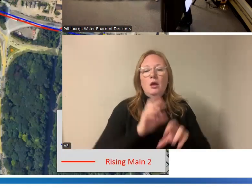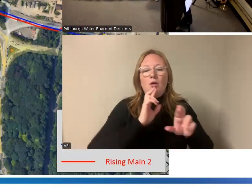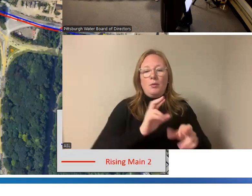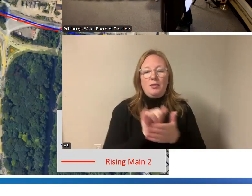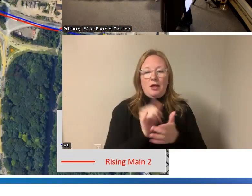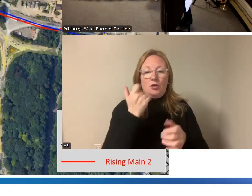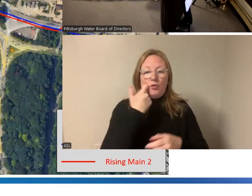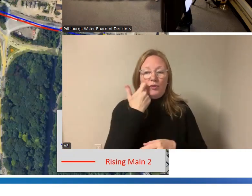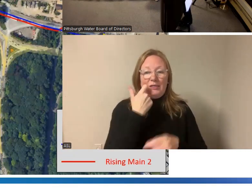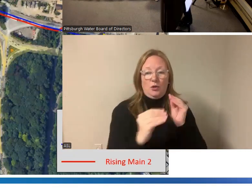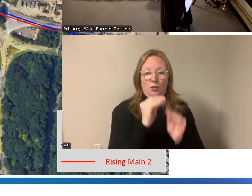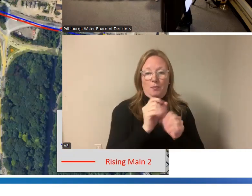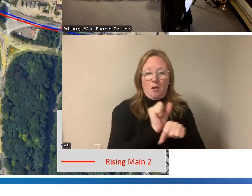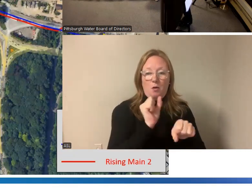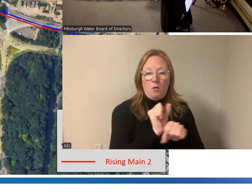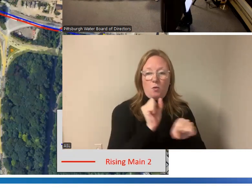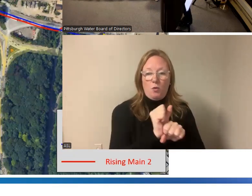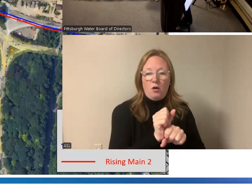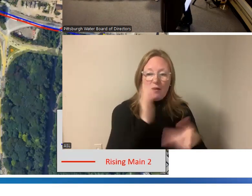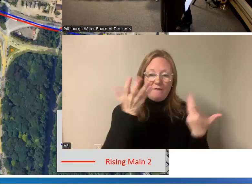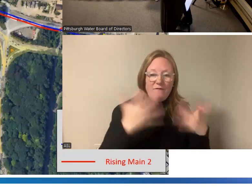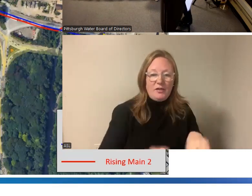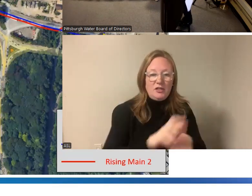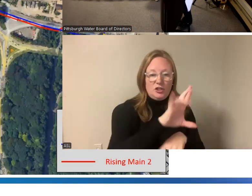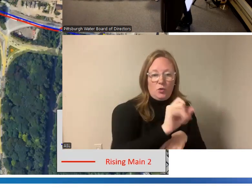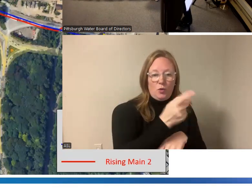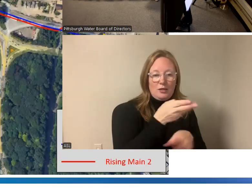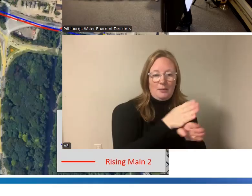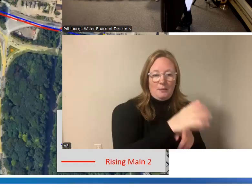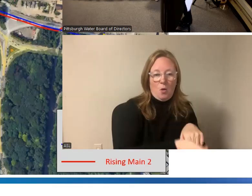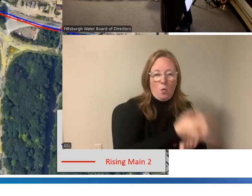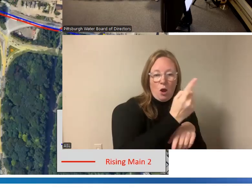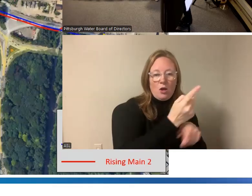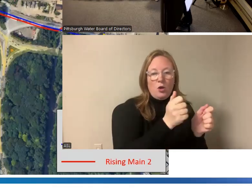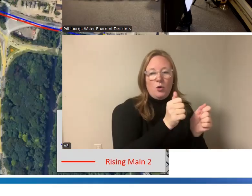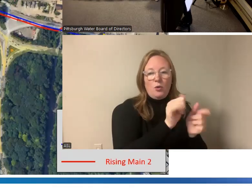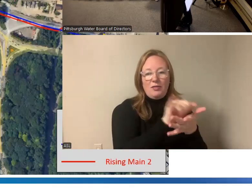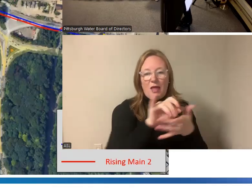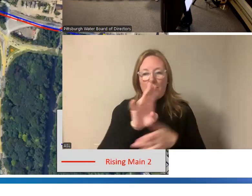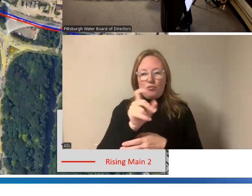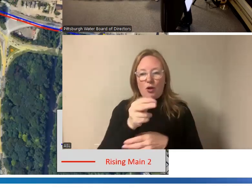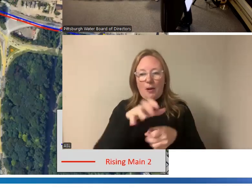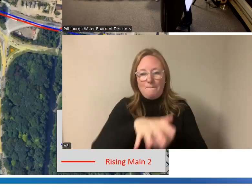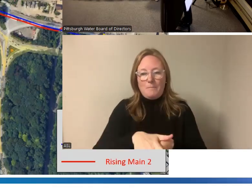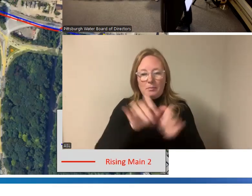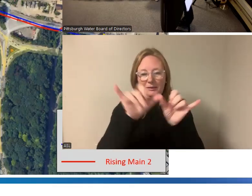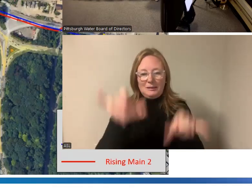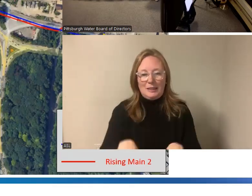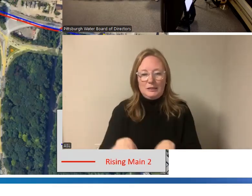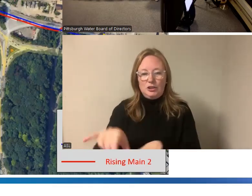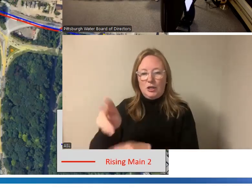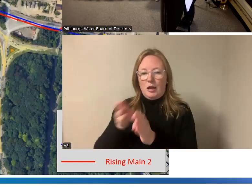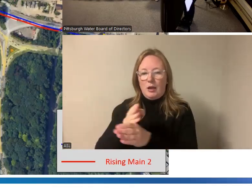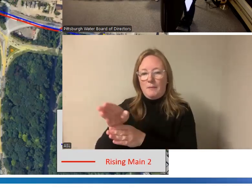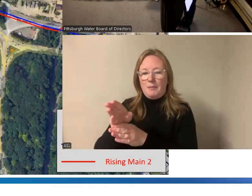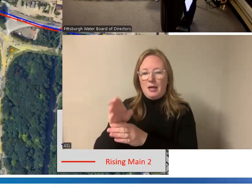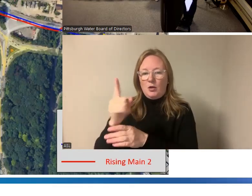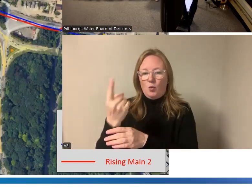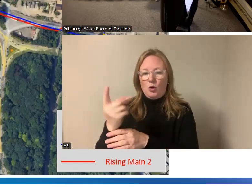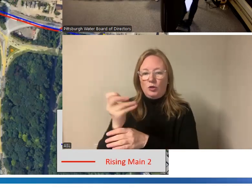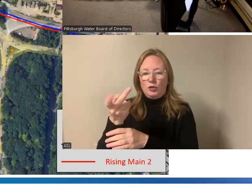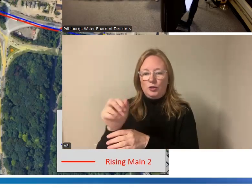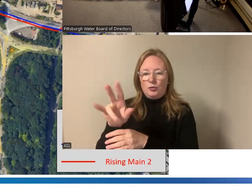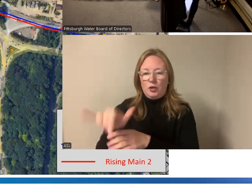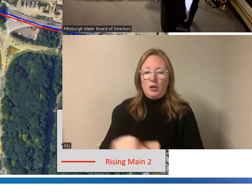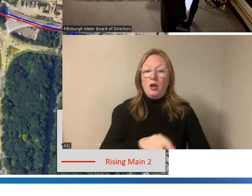Station into the Highland 1 super system. In February 2025, a leak surfaced on a hillside on